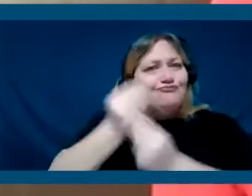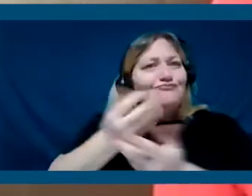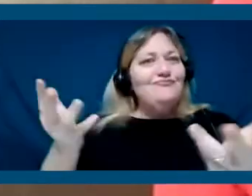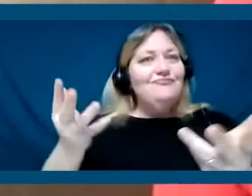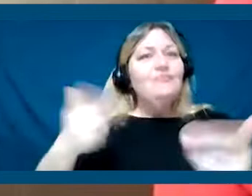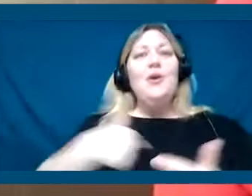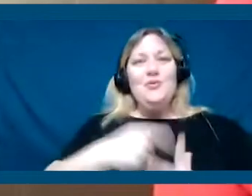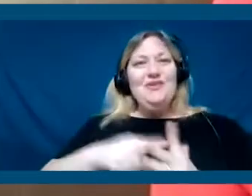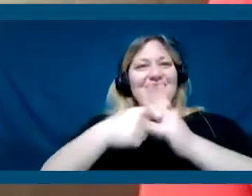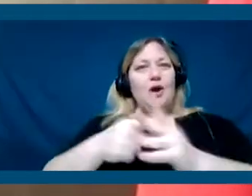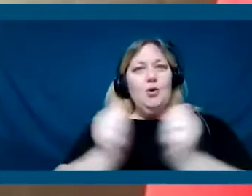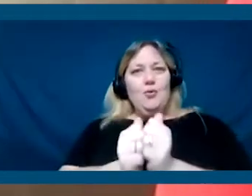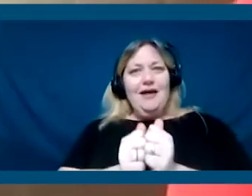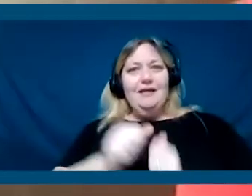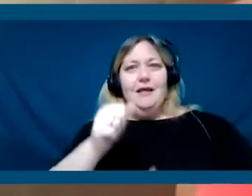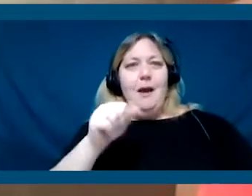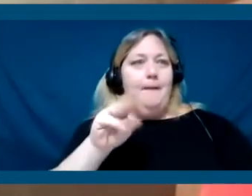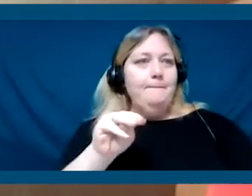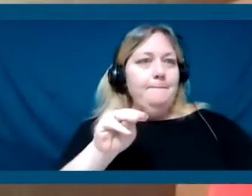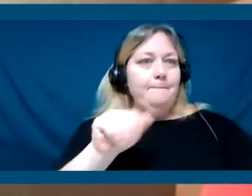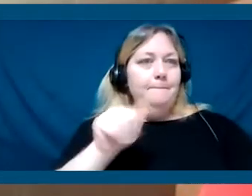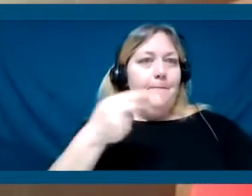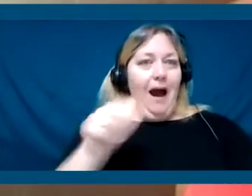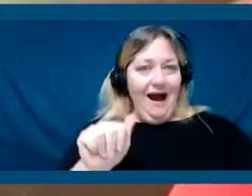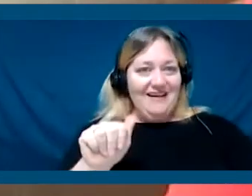And we'll start with Maha.